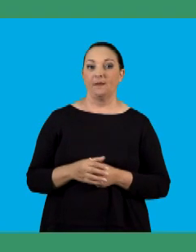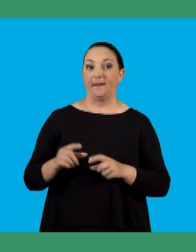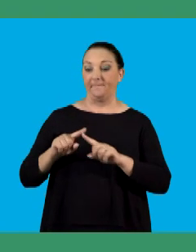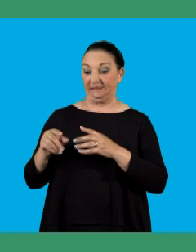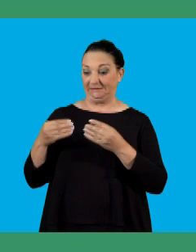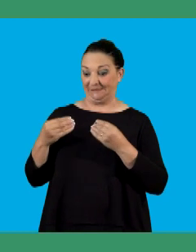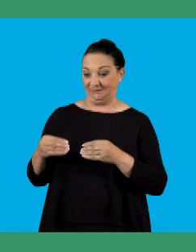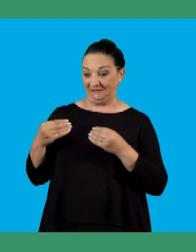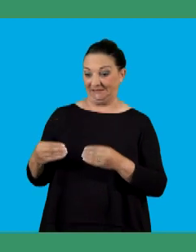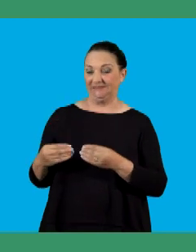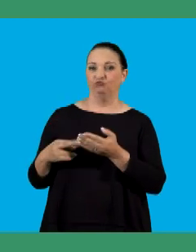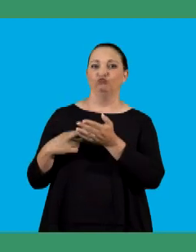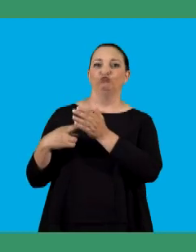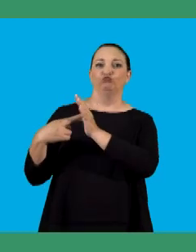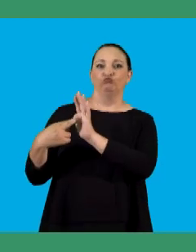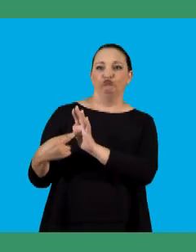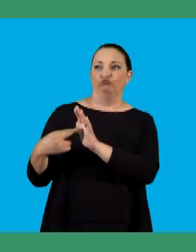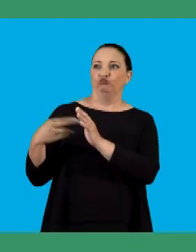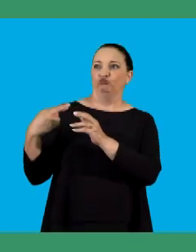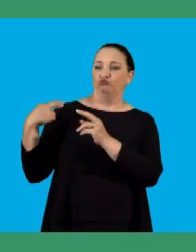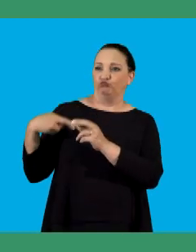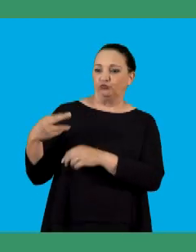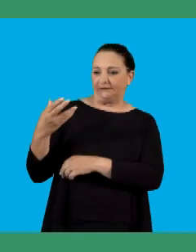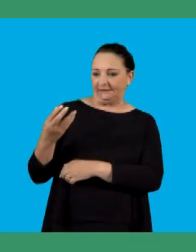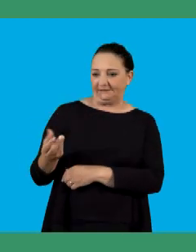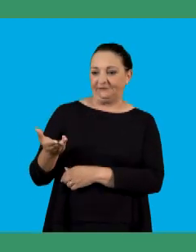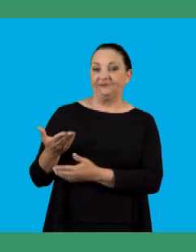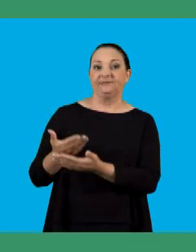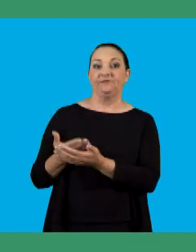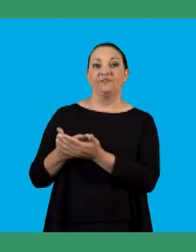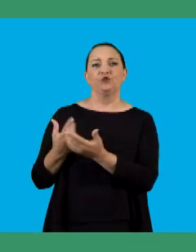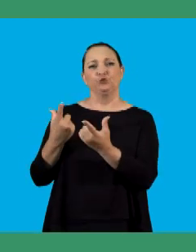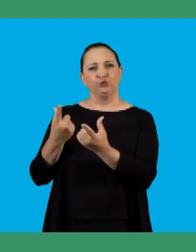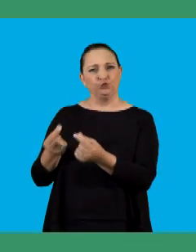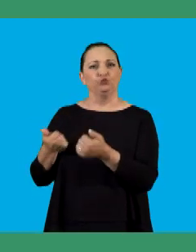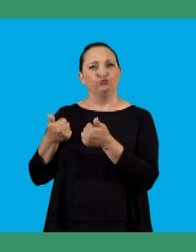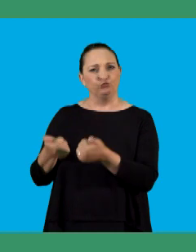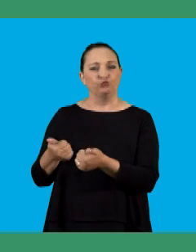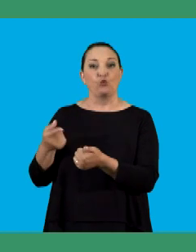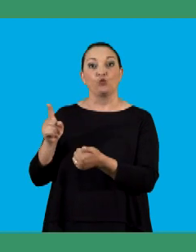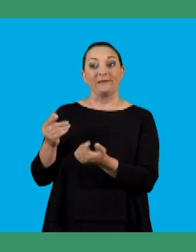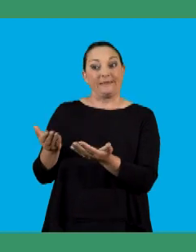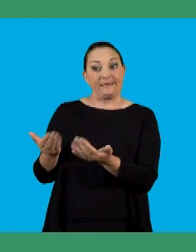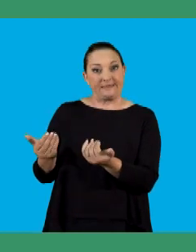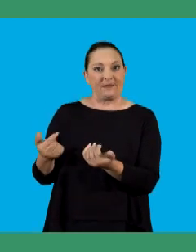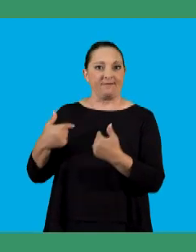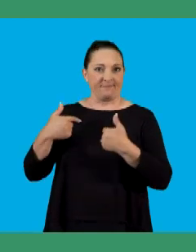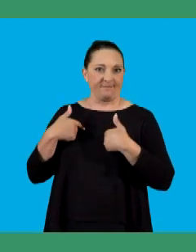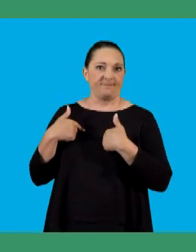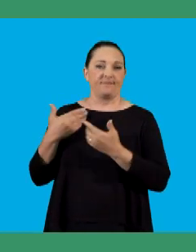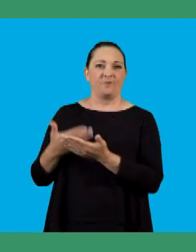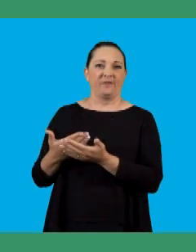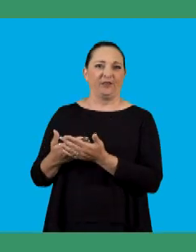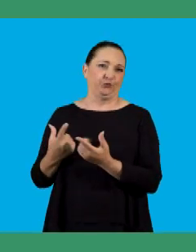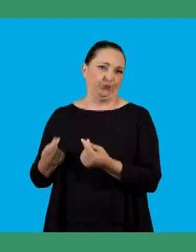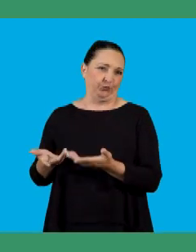the reputation of a business or a profession. So here I am doing what is expected of me so that